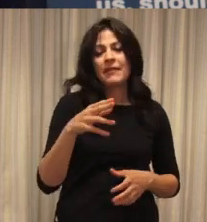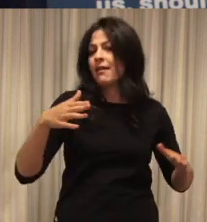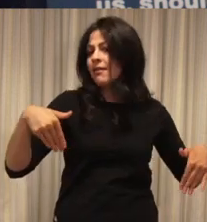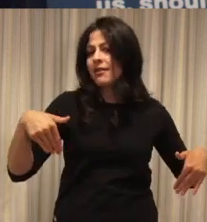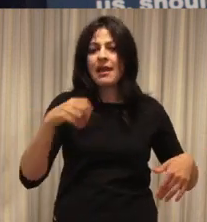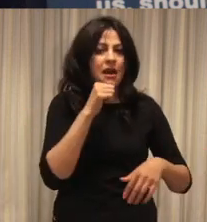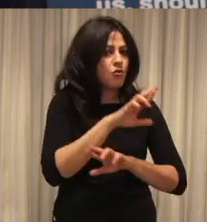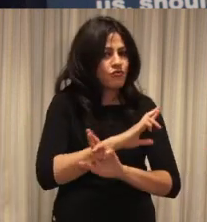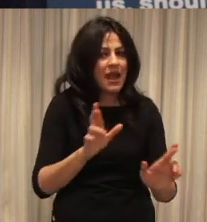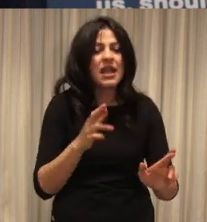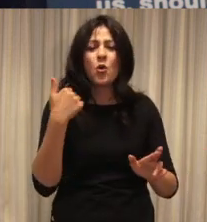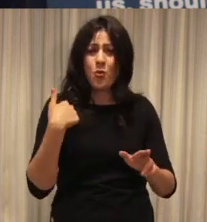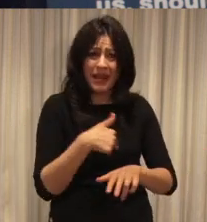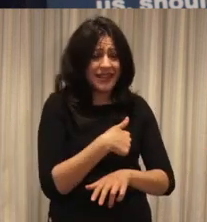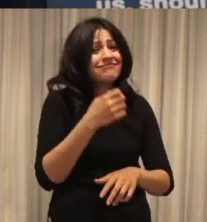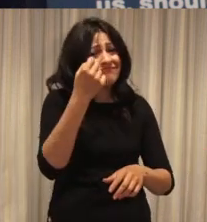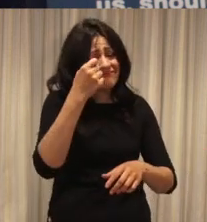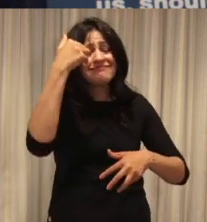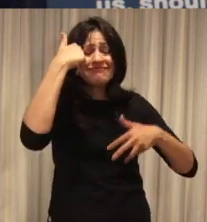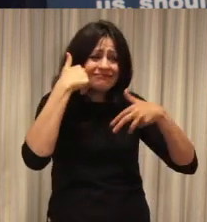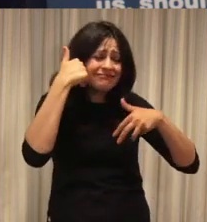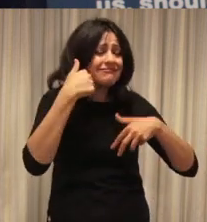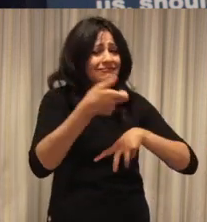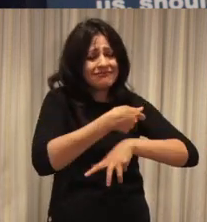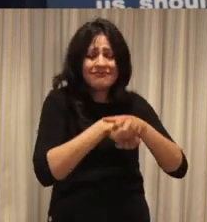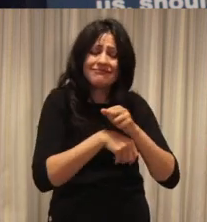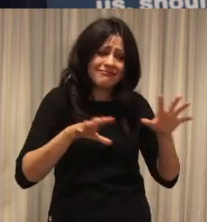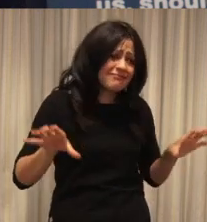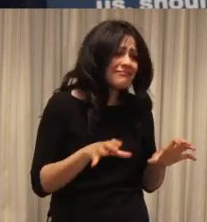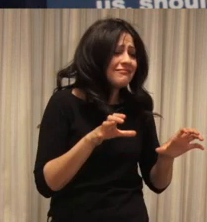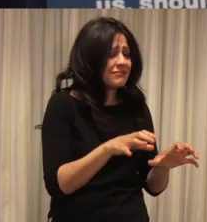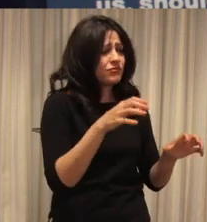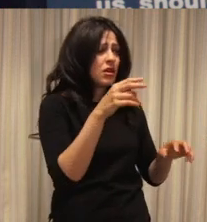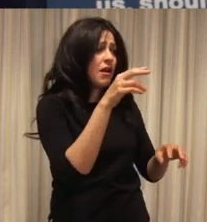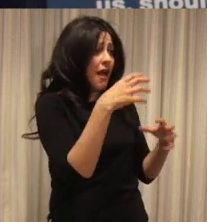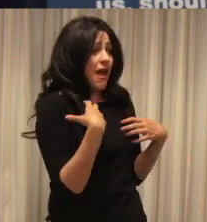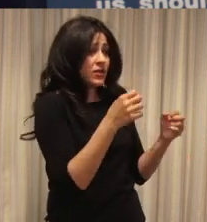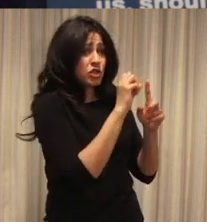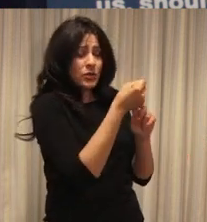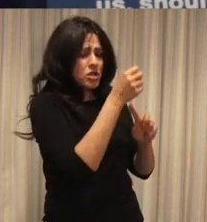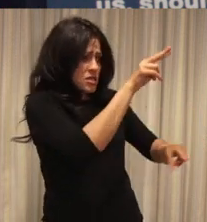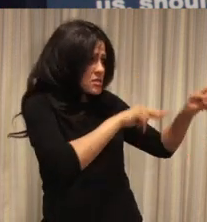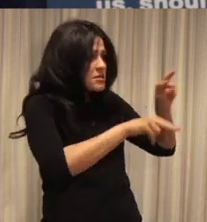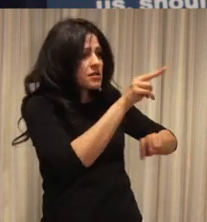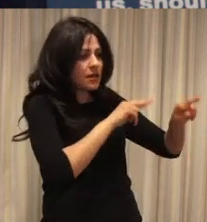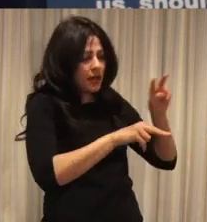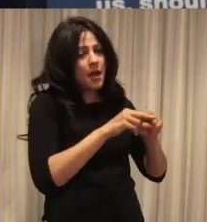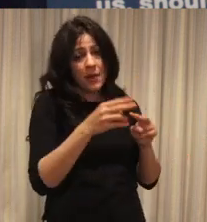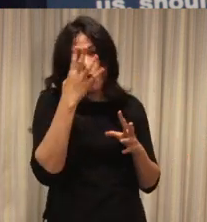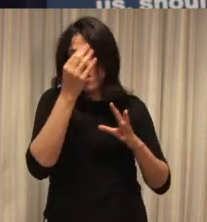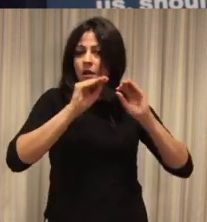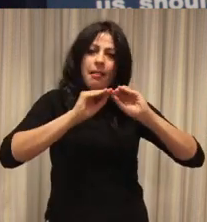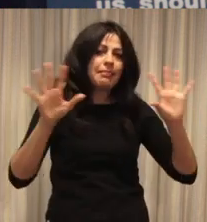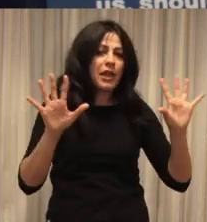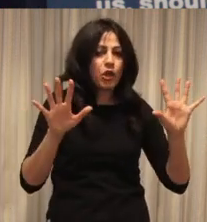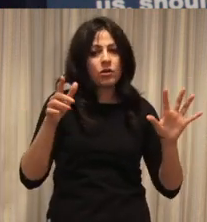to get ready. We're doing that planning. We're monitoring the health situation. But I just want to make that very clear. And in addition,